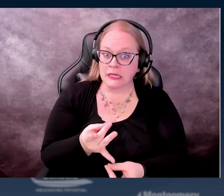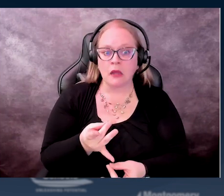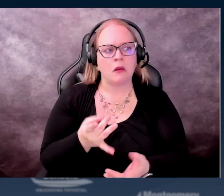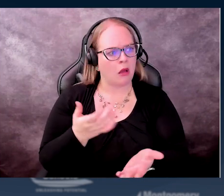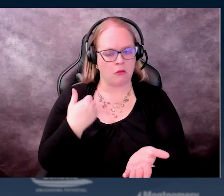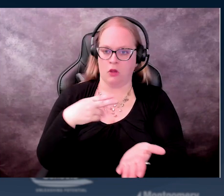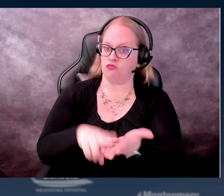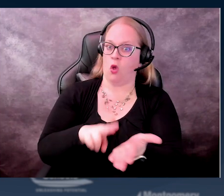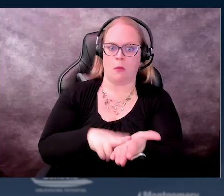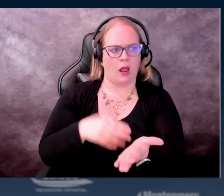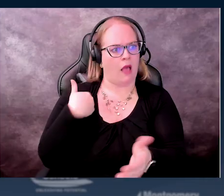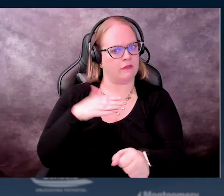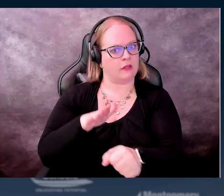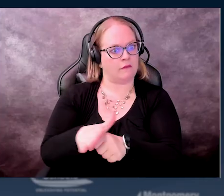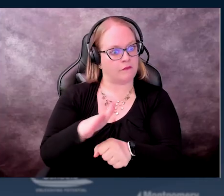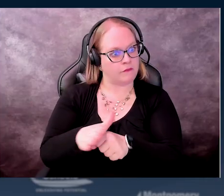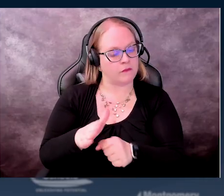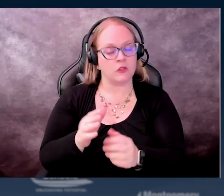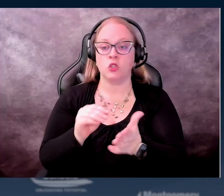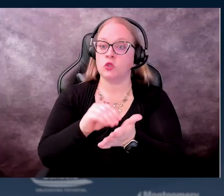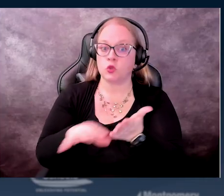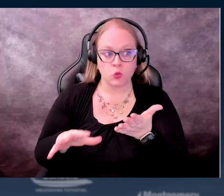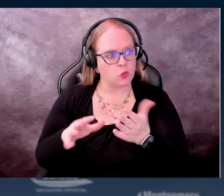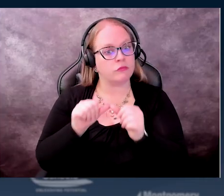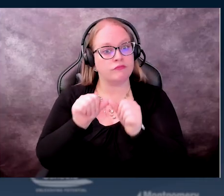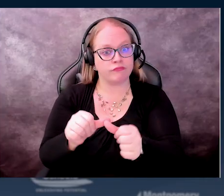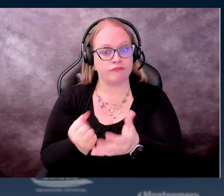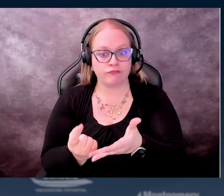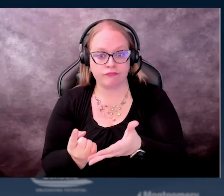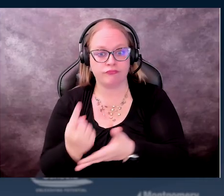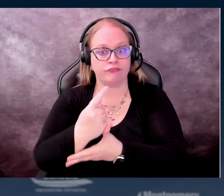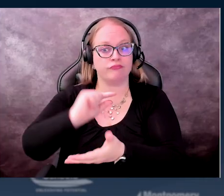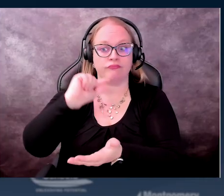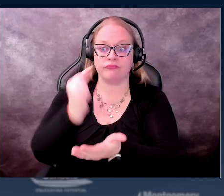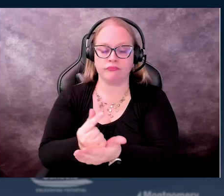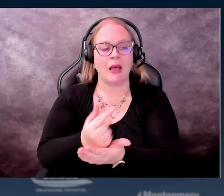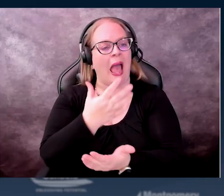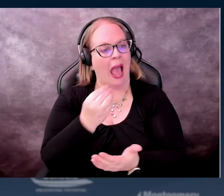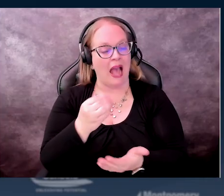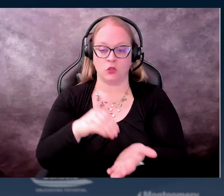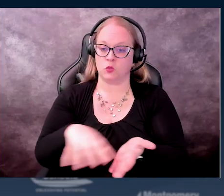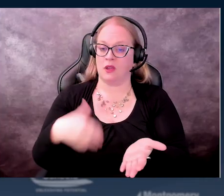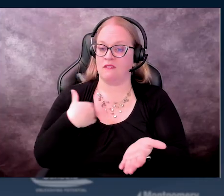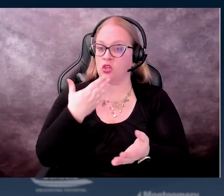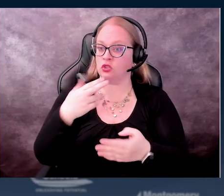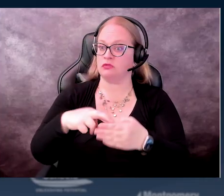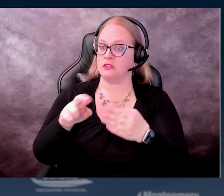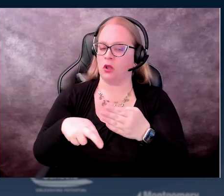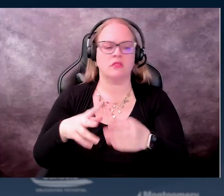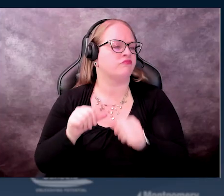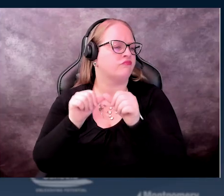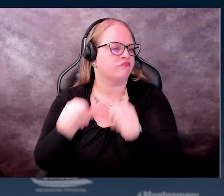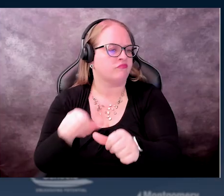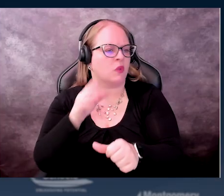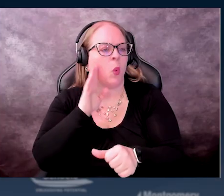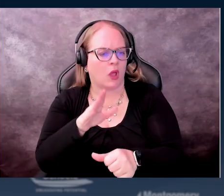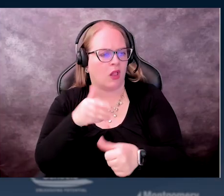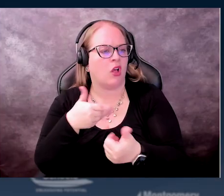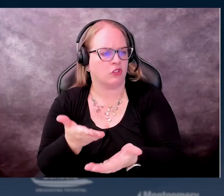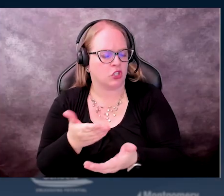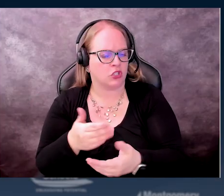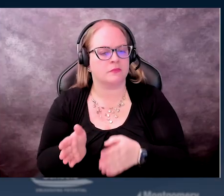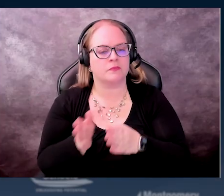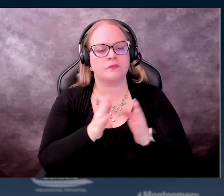student outcomes. Does my student have to apply to a regional program?